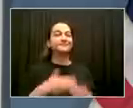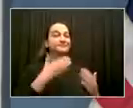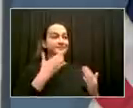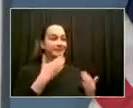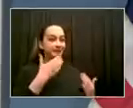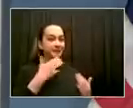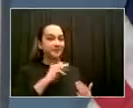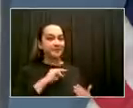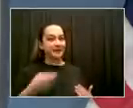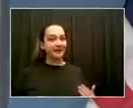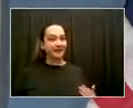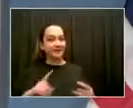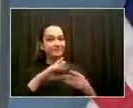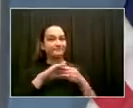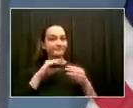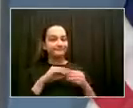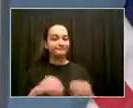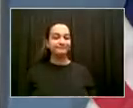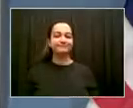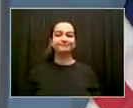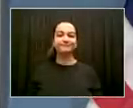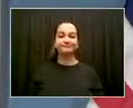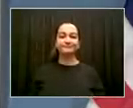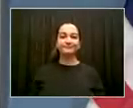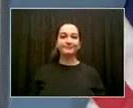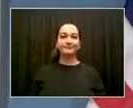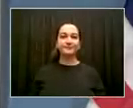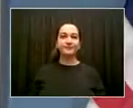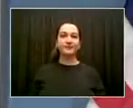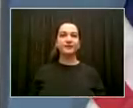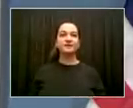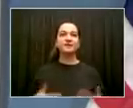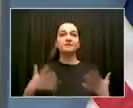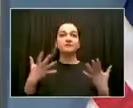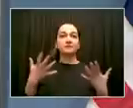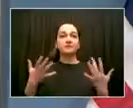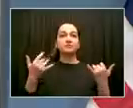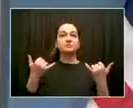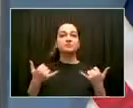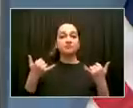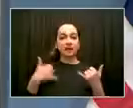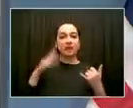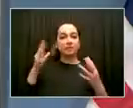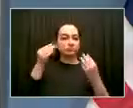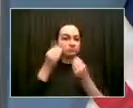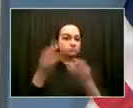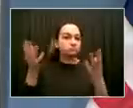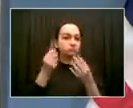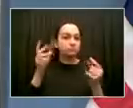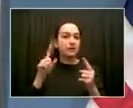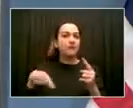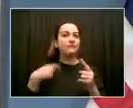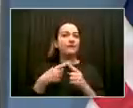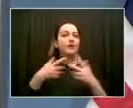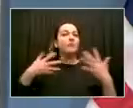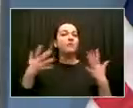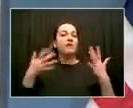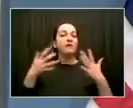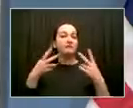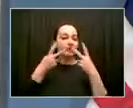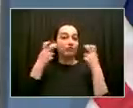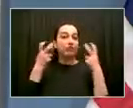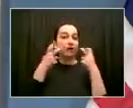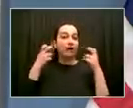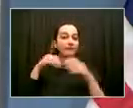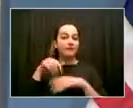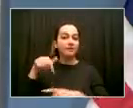overall crime that I'll talk about this morning, when you talk about where we are on overall crime from the 60,000-foot view, some